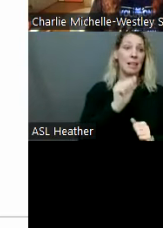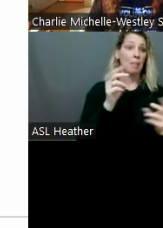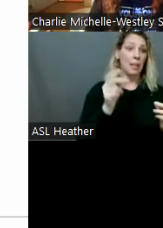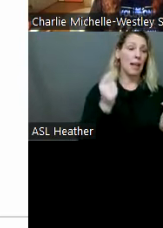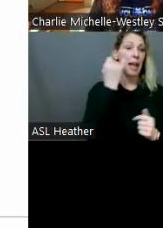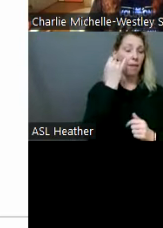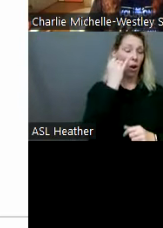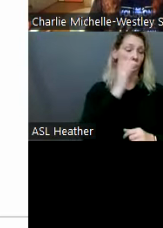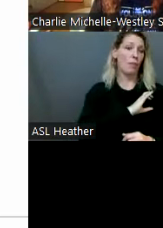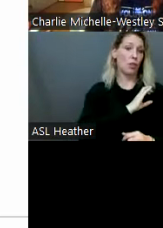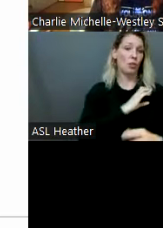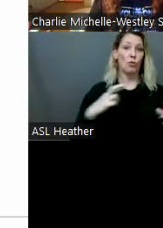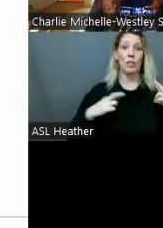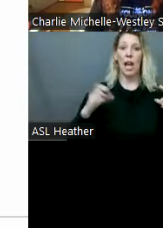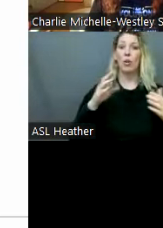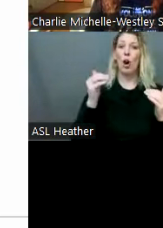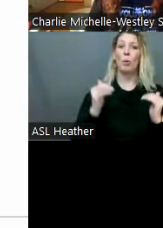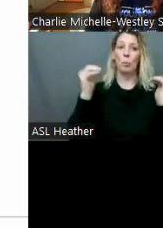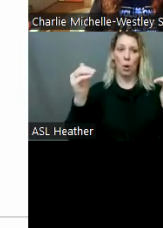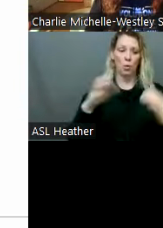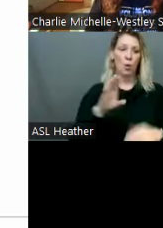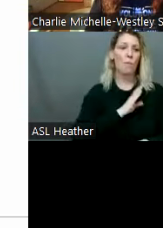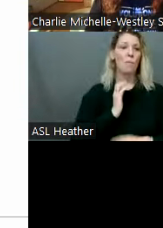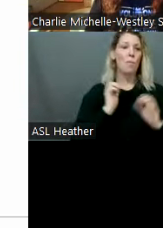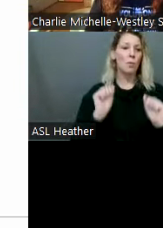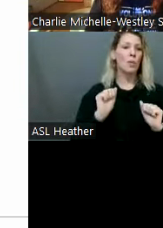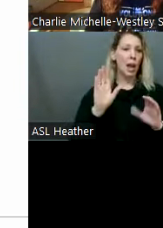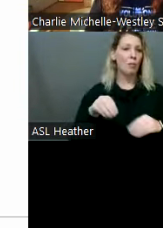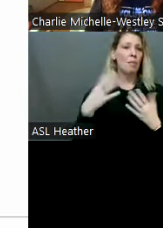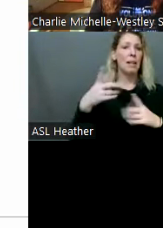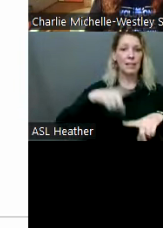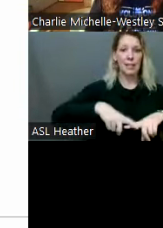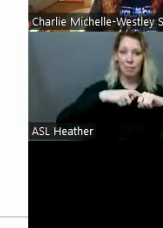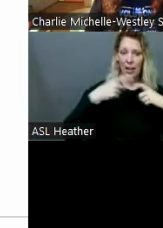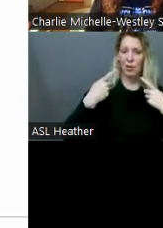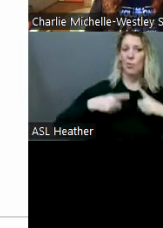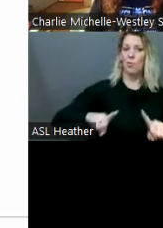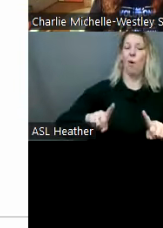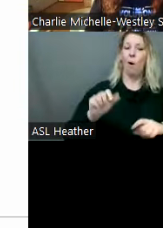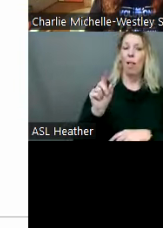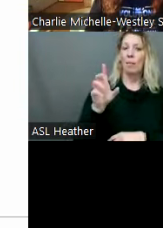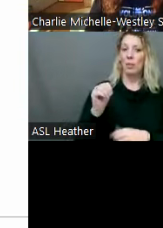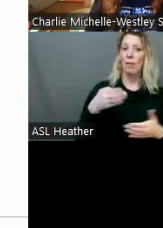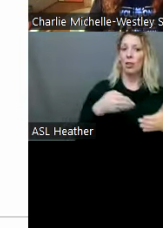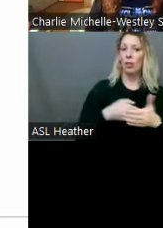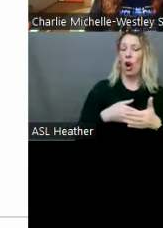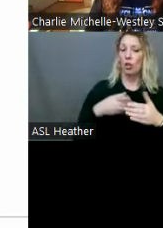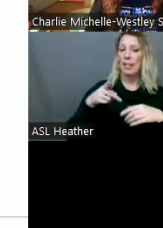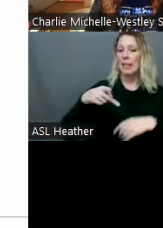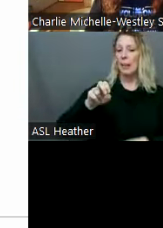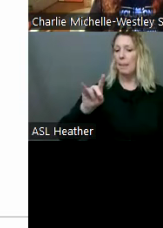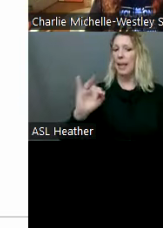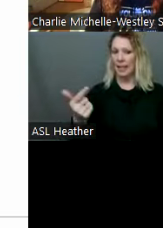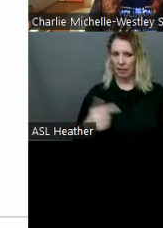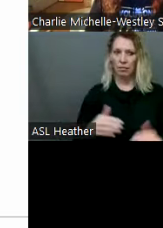retiring or being promoted. And 2, the board can recommend suspending an officer while administrative charges are pending. I think I'll do C